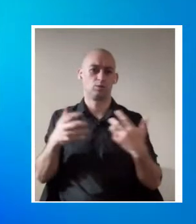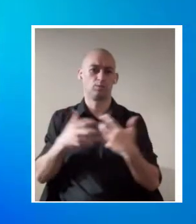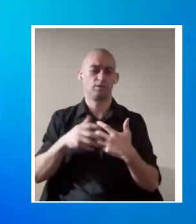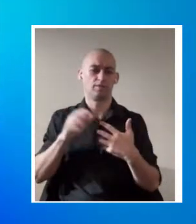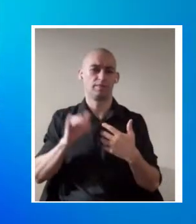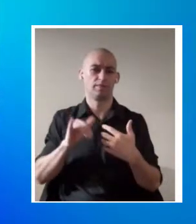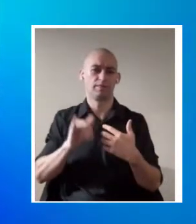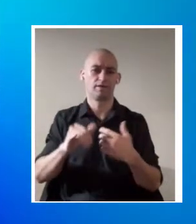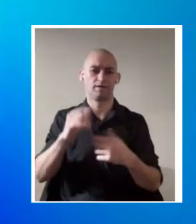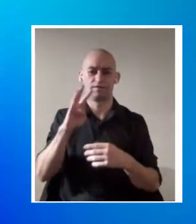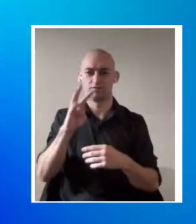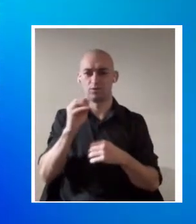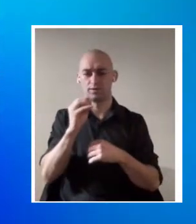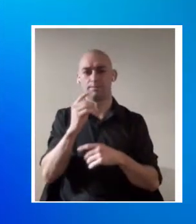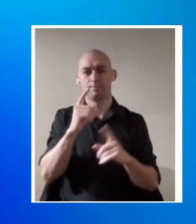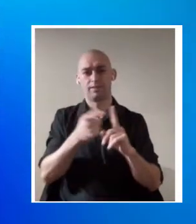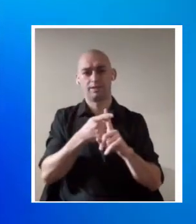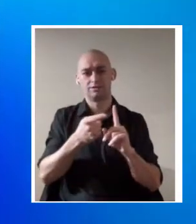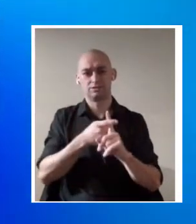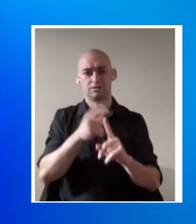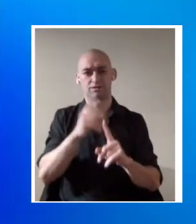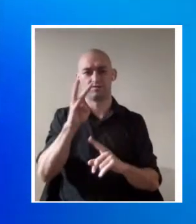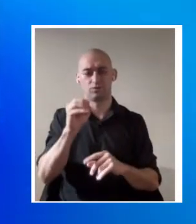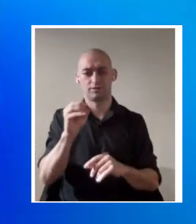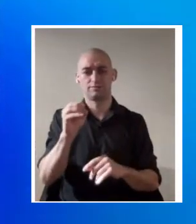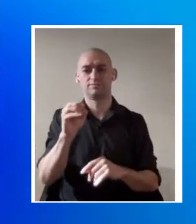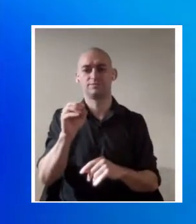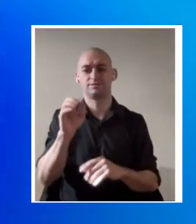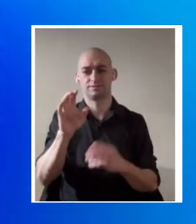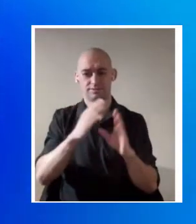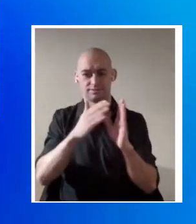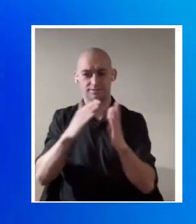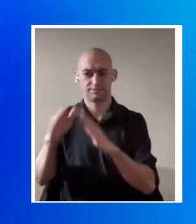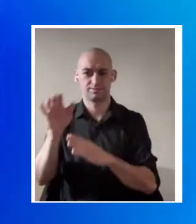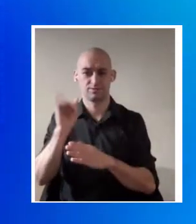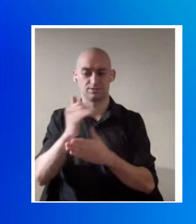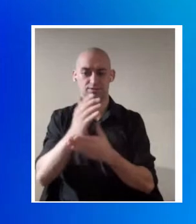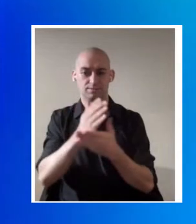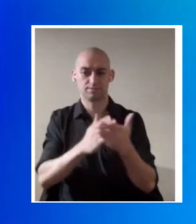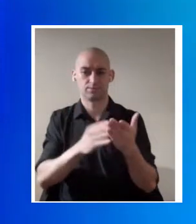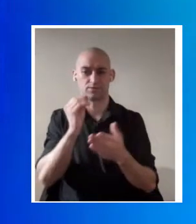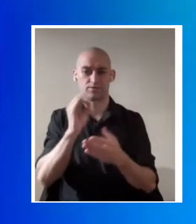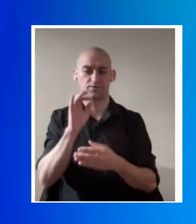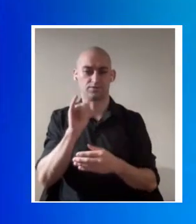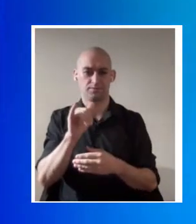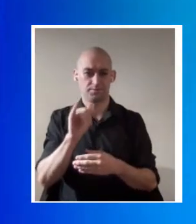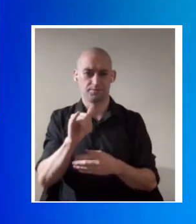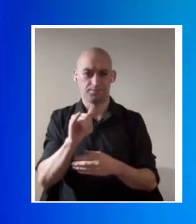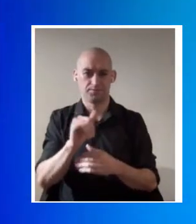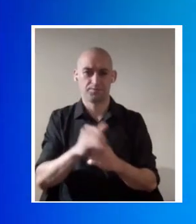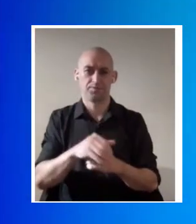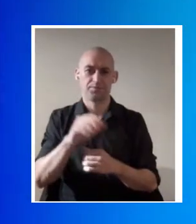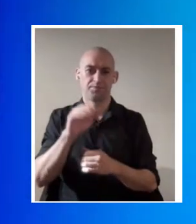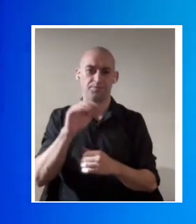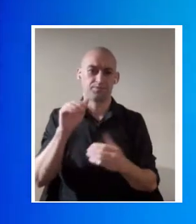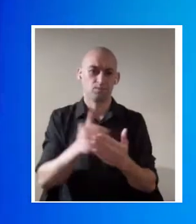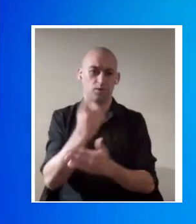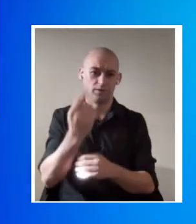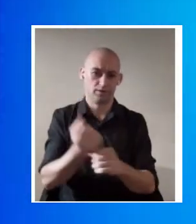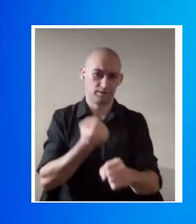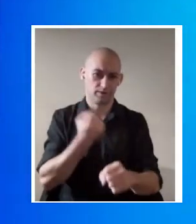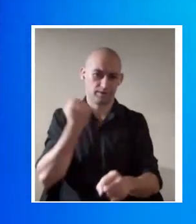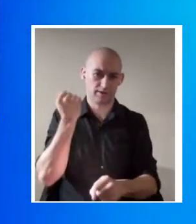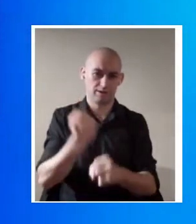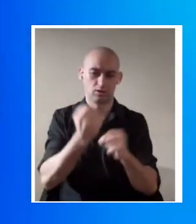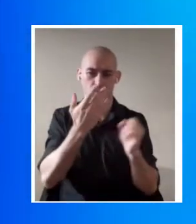plus 47 participating cities. As part of the preparation of the new annual action plan, it